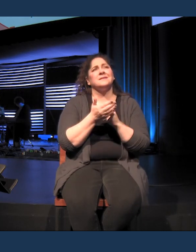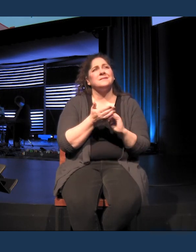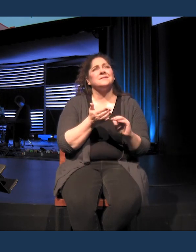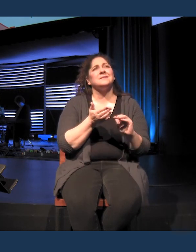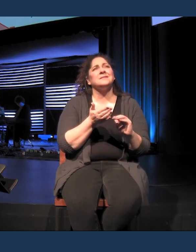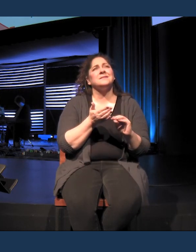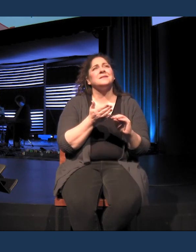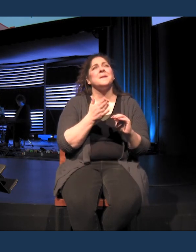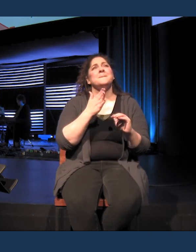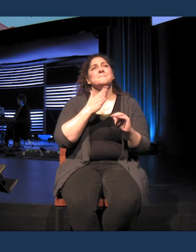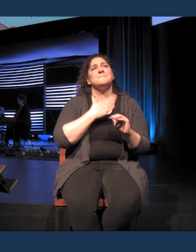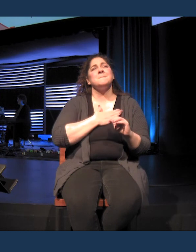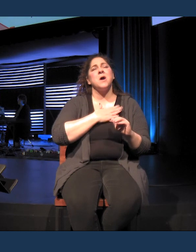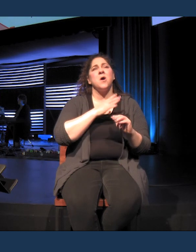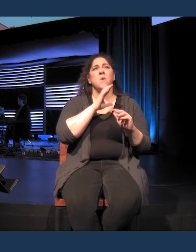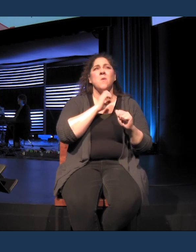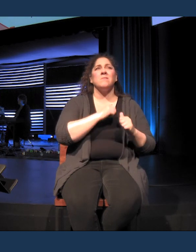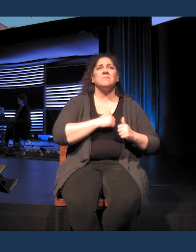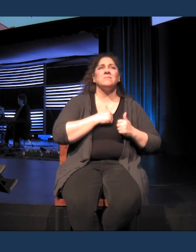turn from my old ways